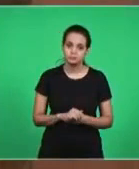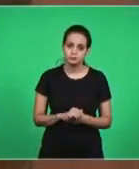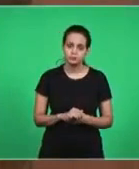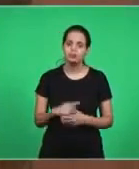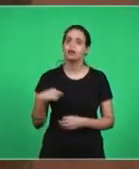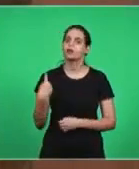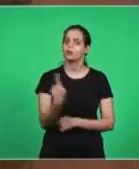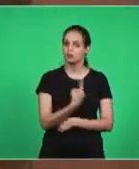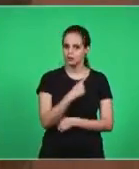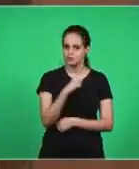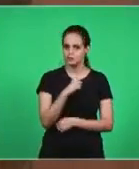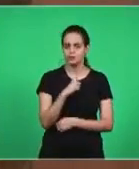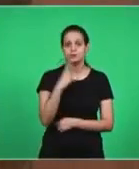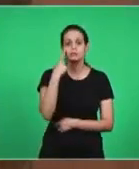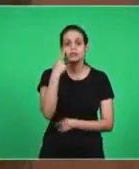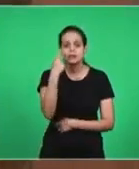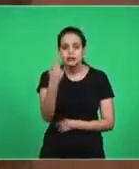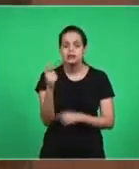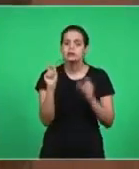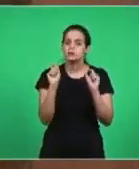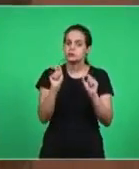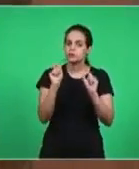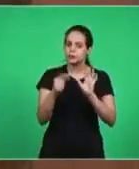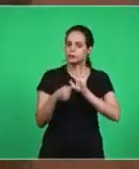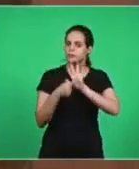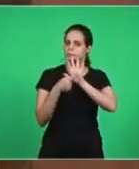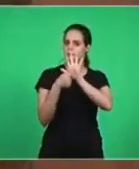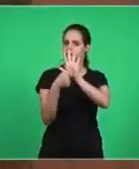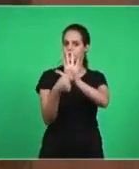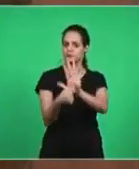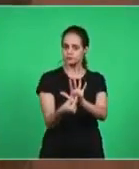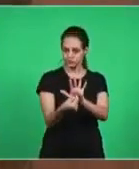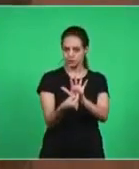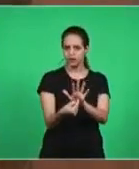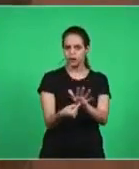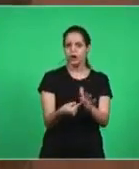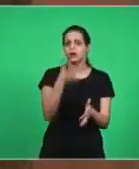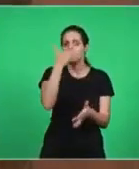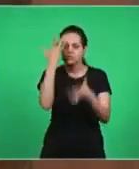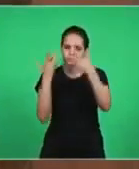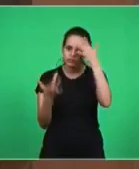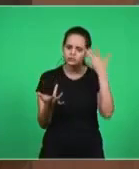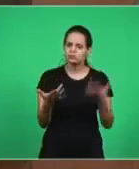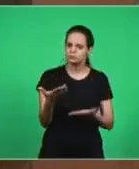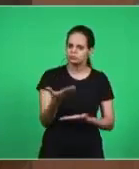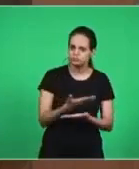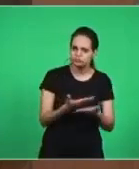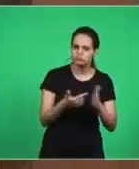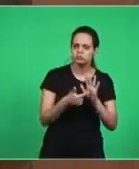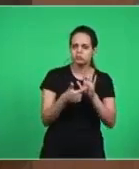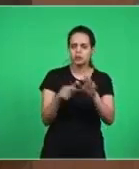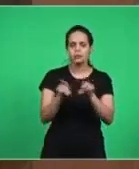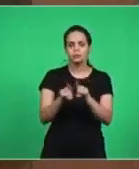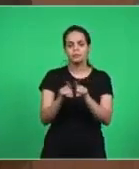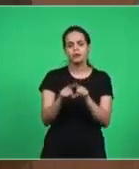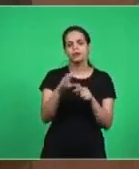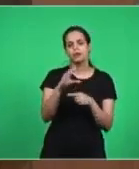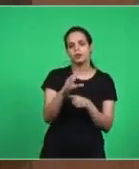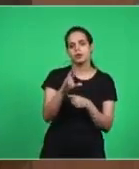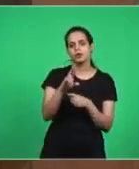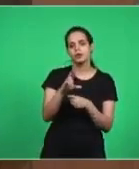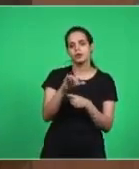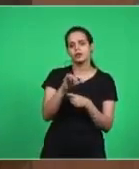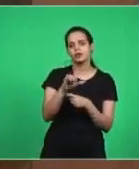See, we are very much interested in highlighting what the brethren find in the